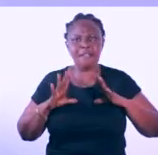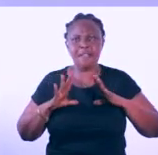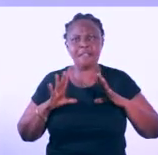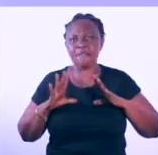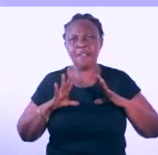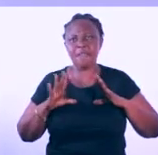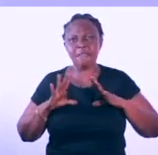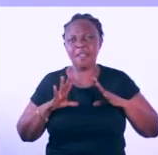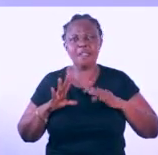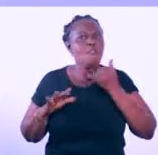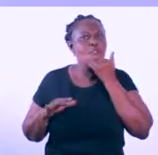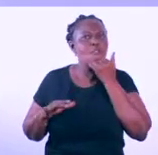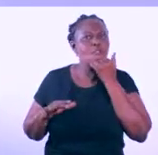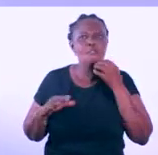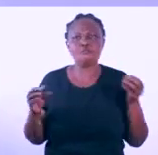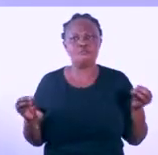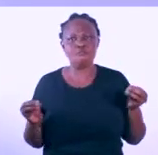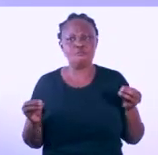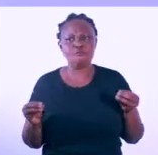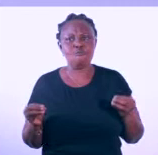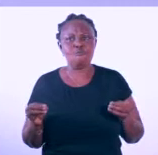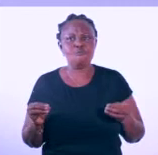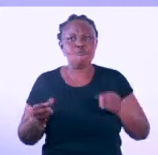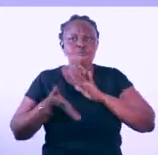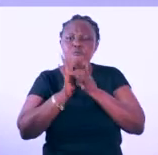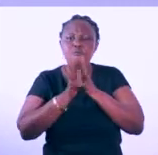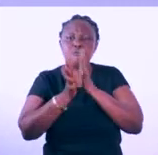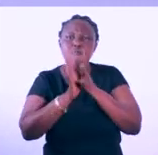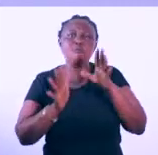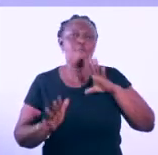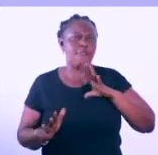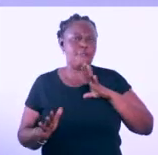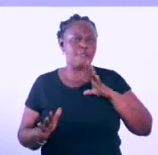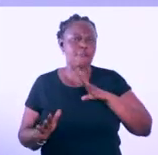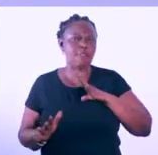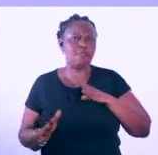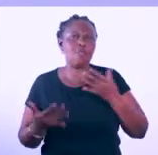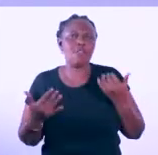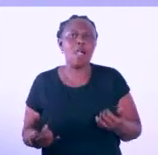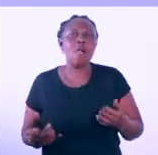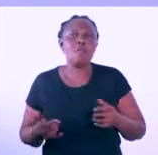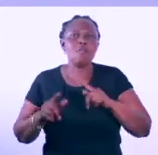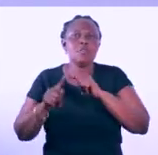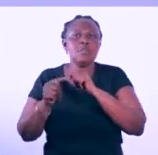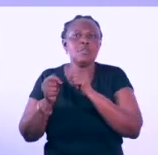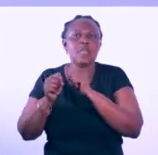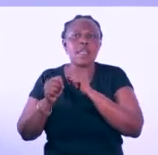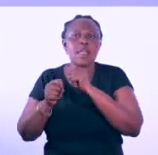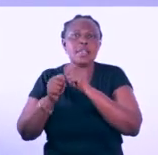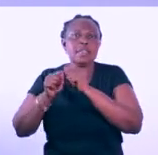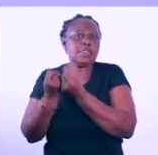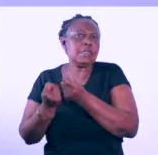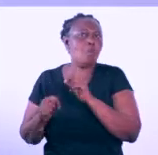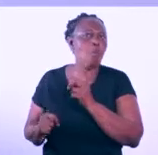read without any mistake. She read fluently, and so she was placed in terms of